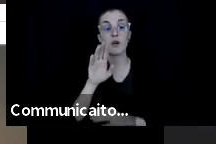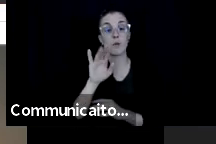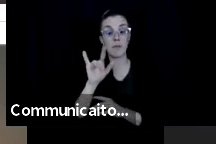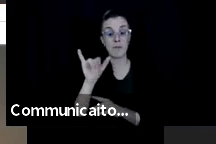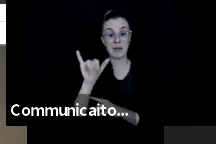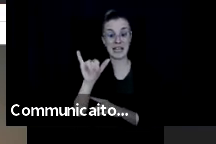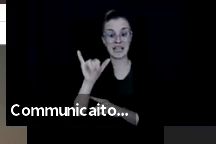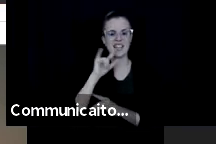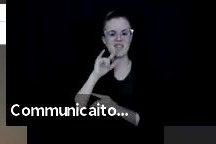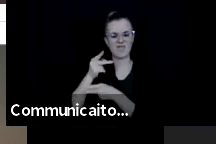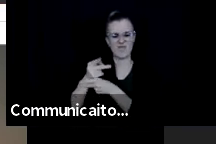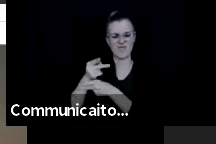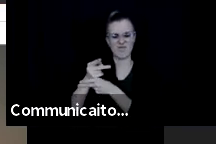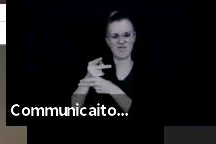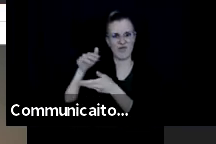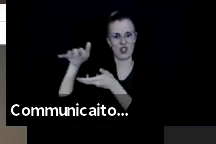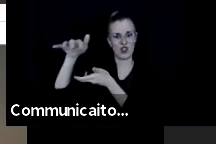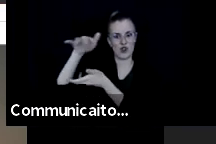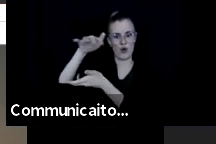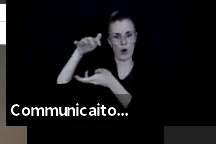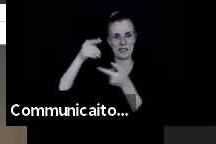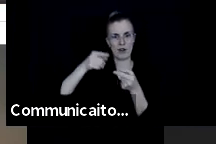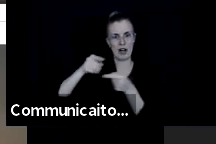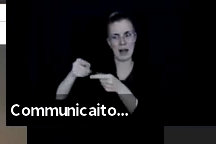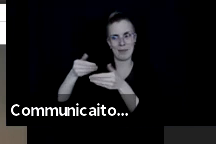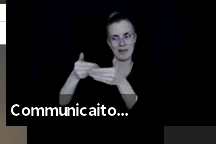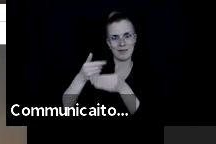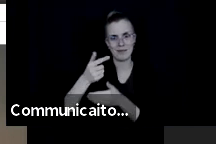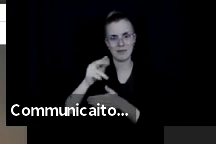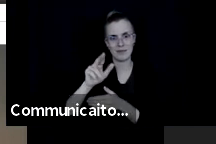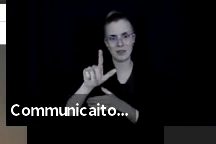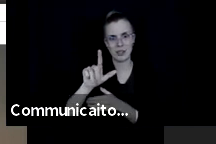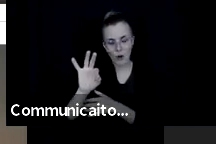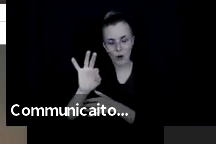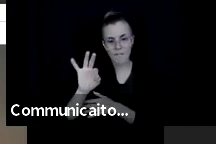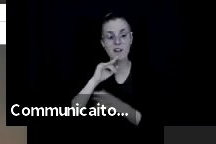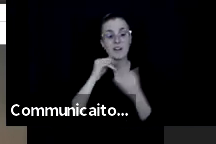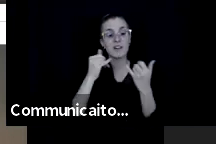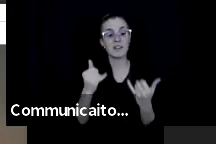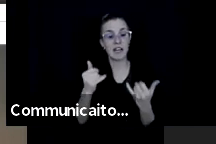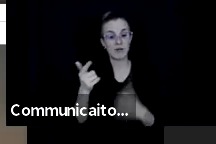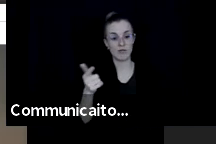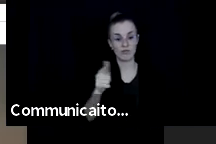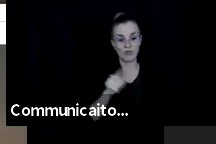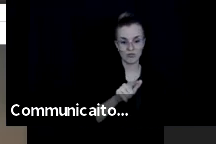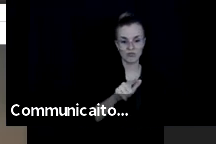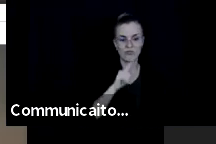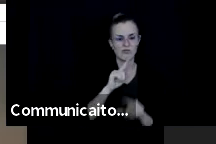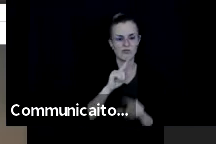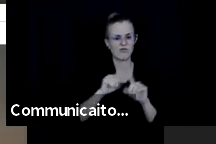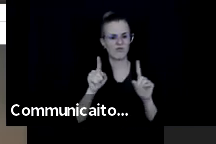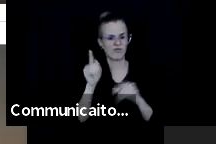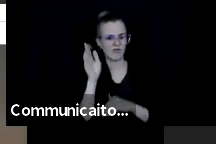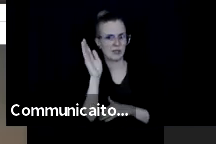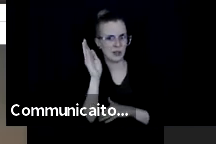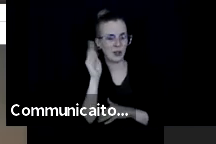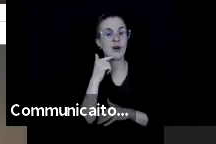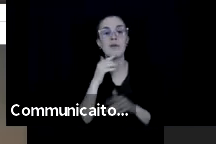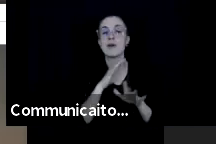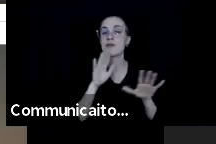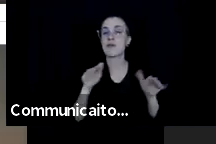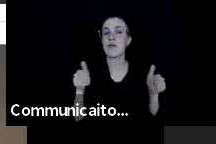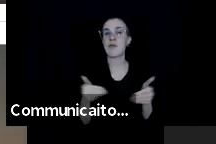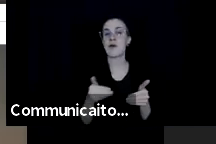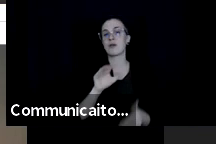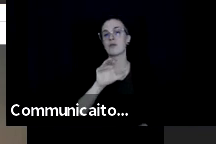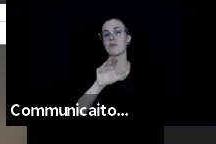Lyons, who's a consultant and longtime friend to people with disabilities, not only in Corpus Christi, but across the state. Please join me in welcoming